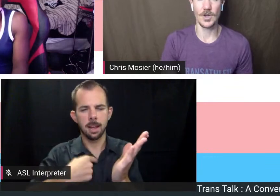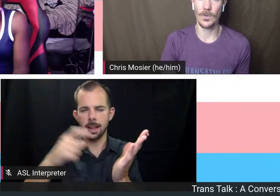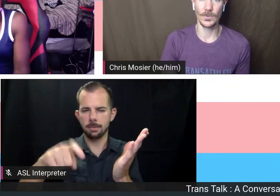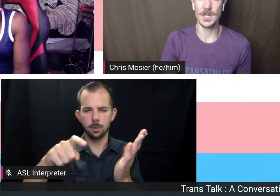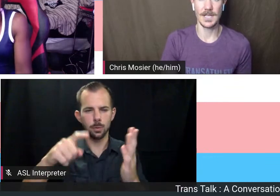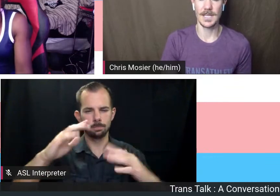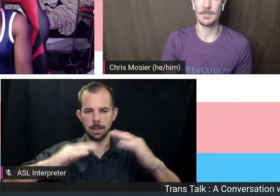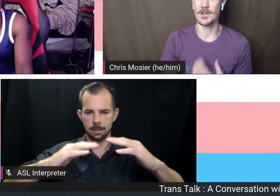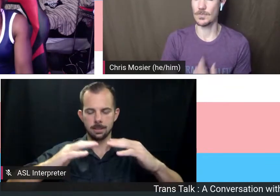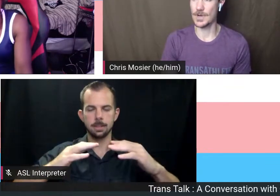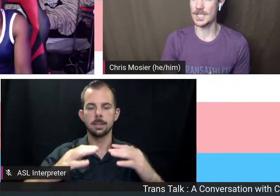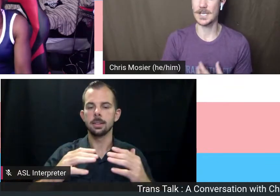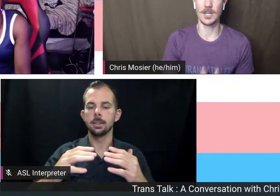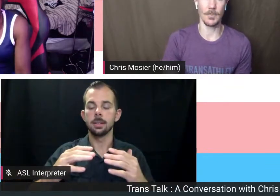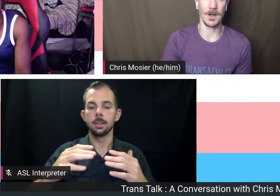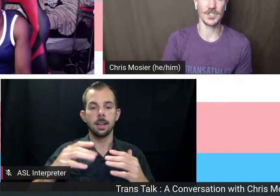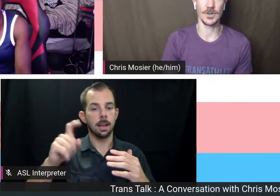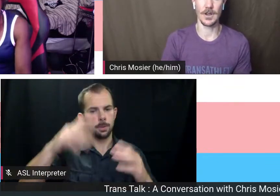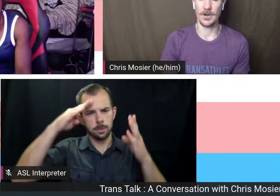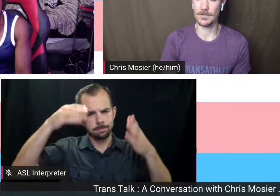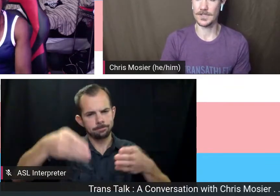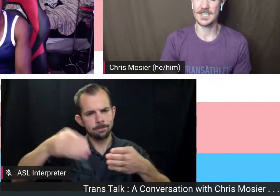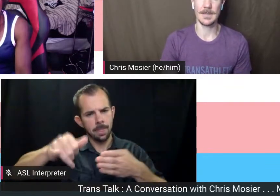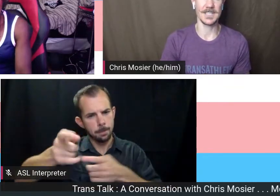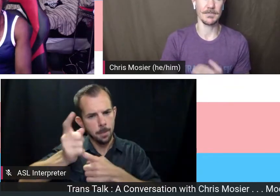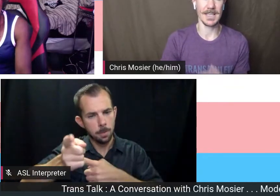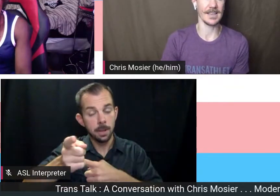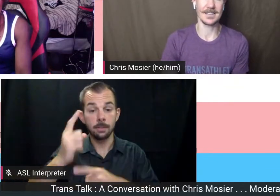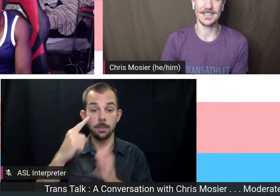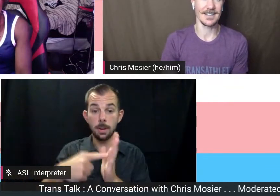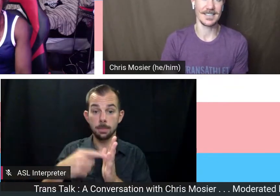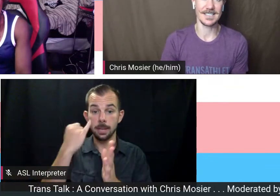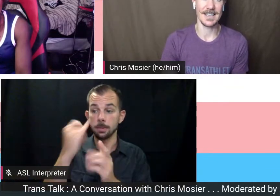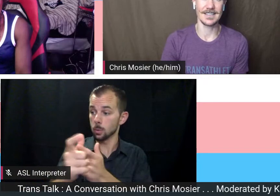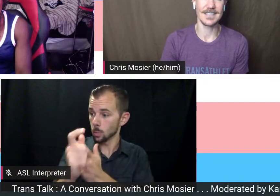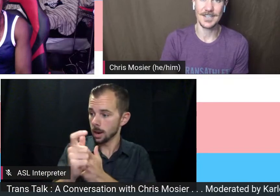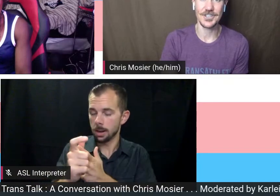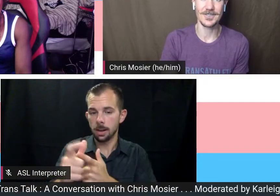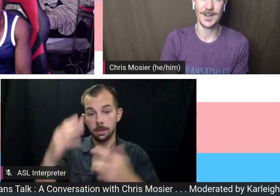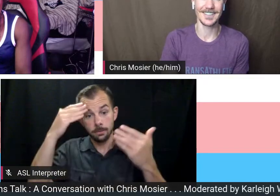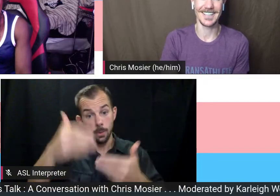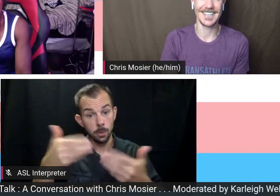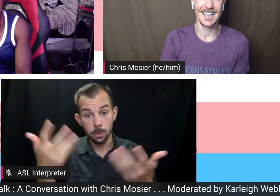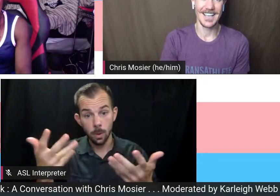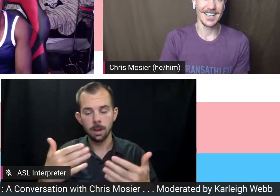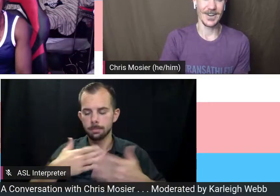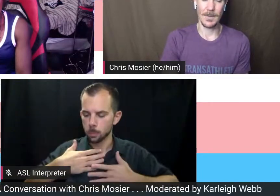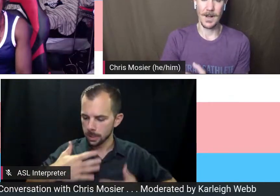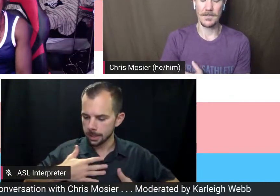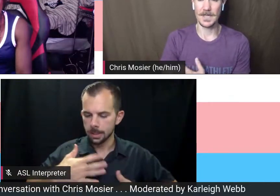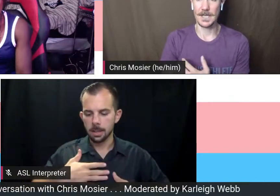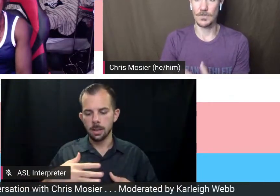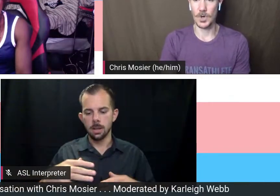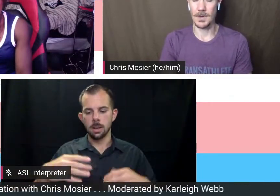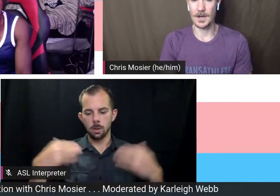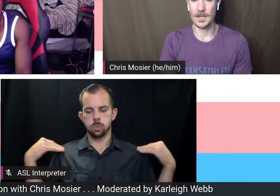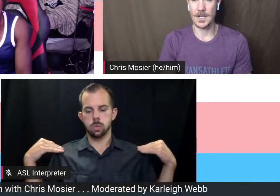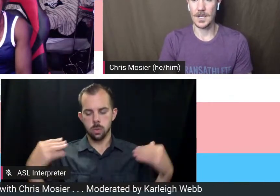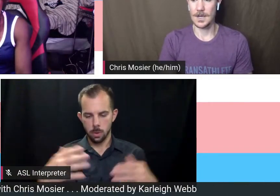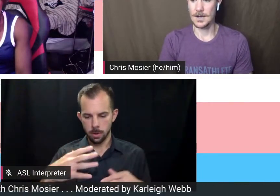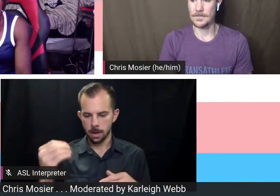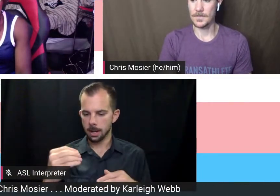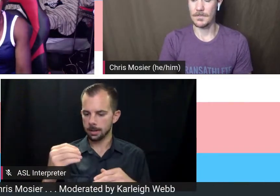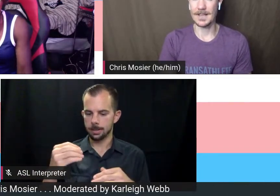you're running, you're only thinking about your breathing and your posture and your footsteps and making it to the next aid station, right? Like, I'm thinking more